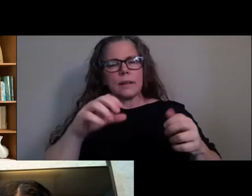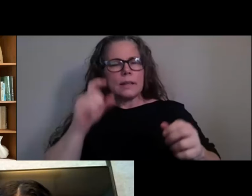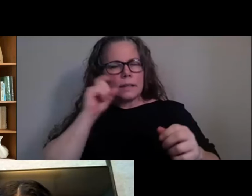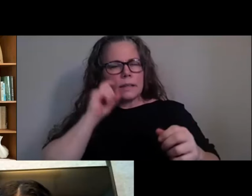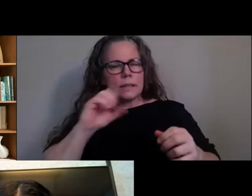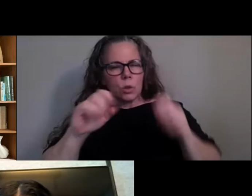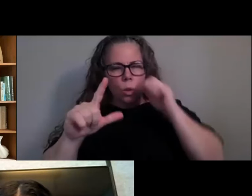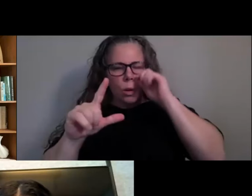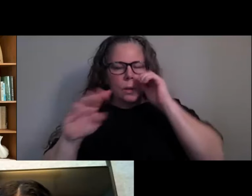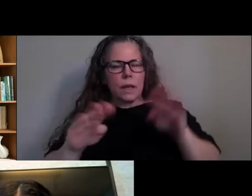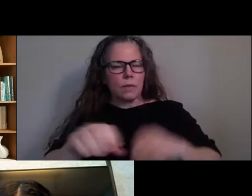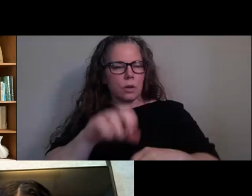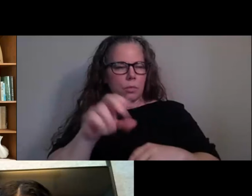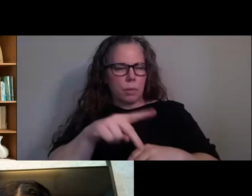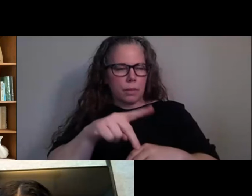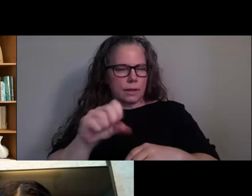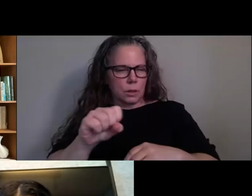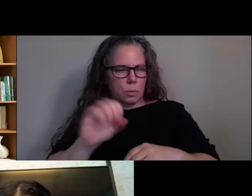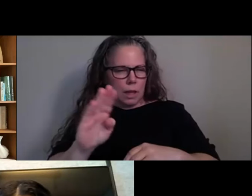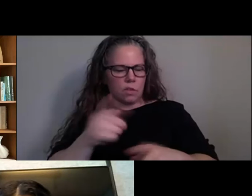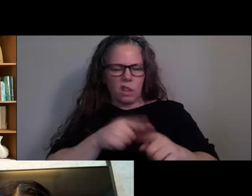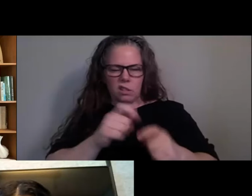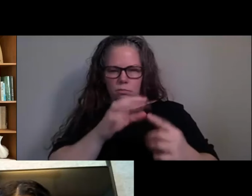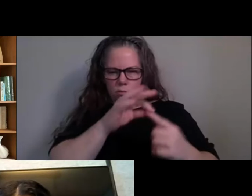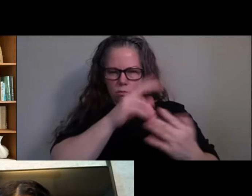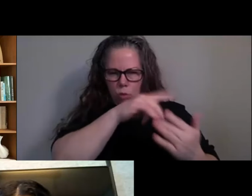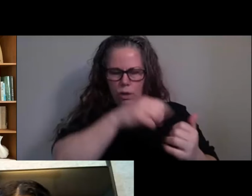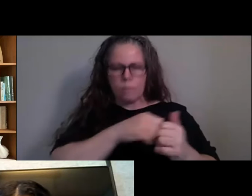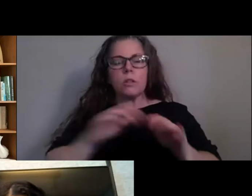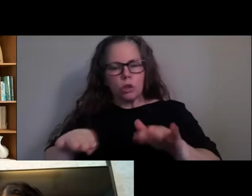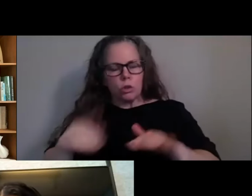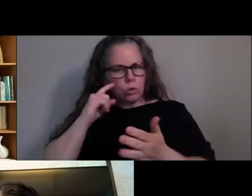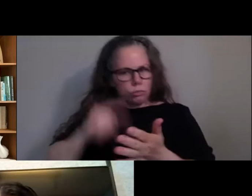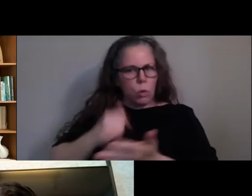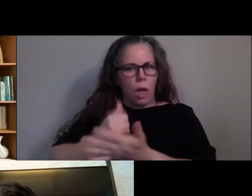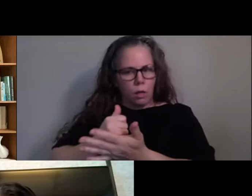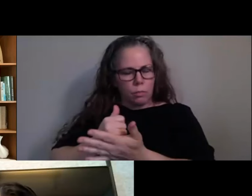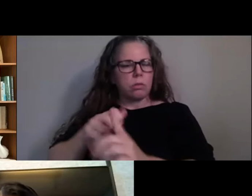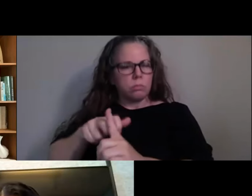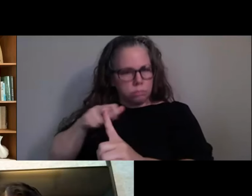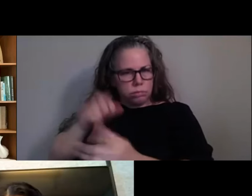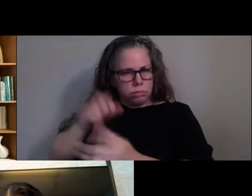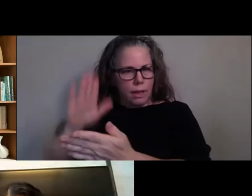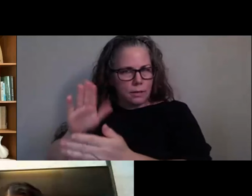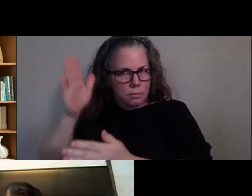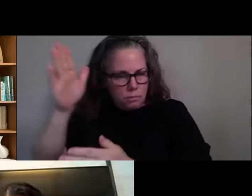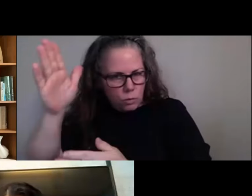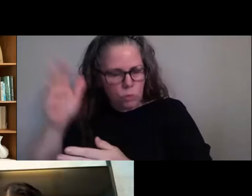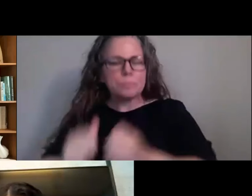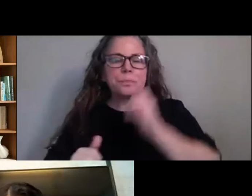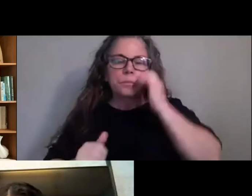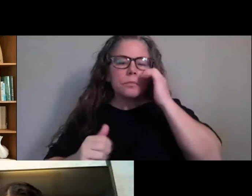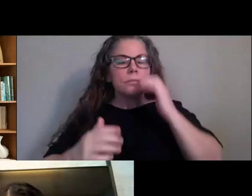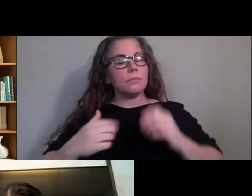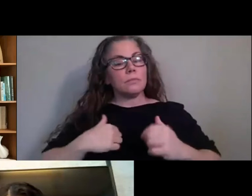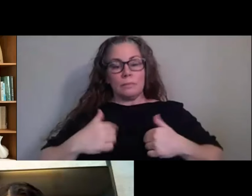So our work cannot happen without the strong partnership of the legislature. And it